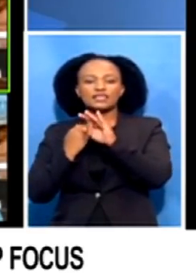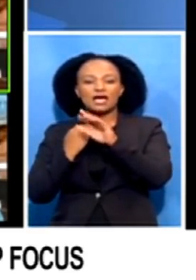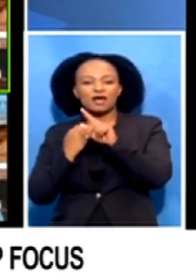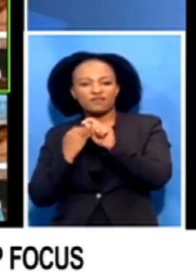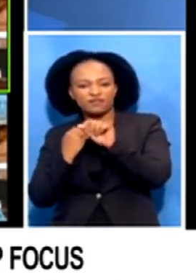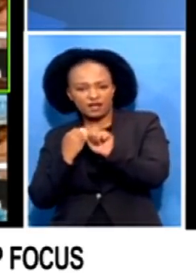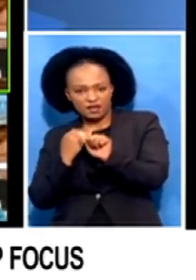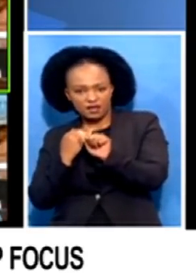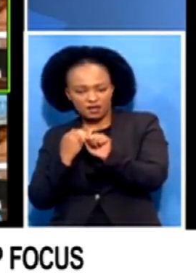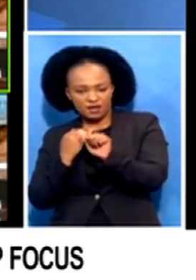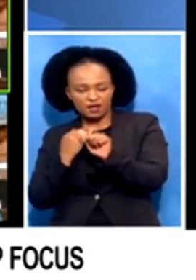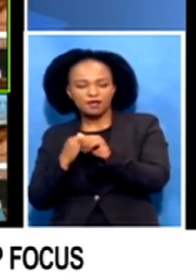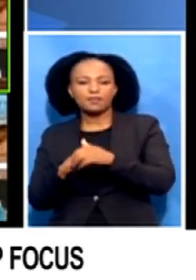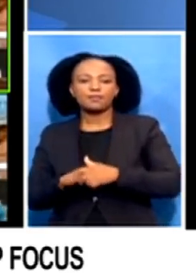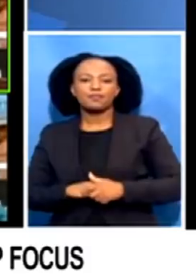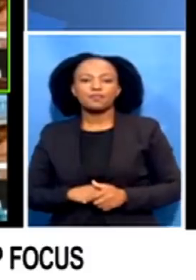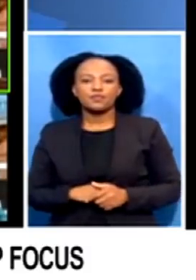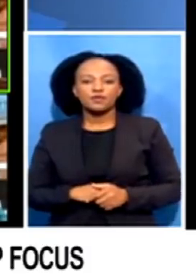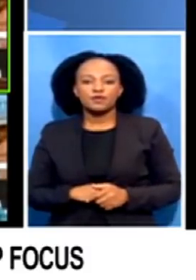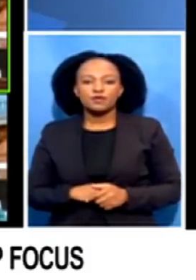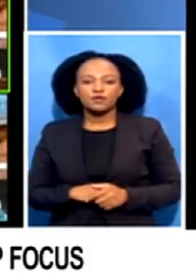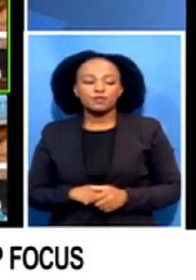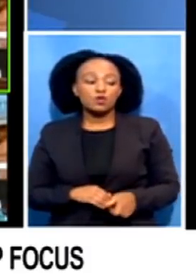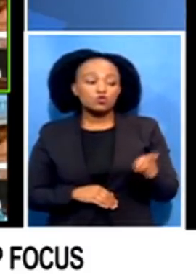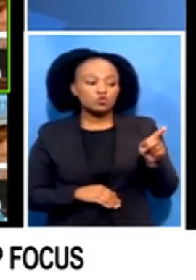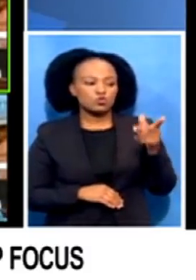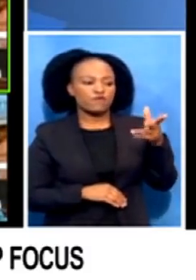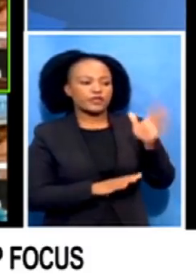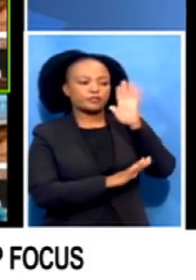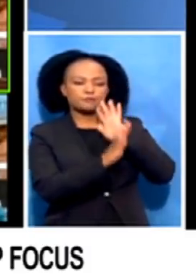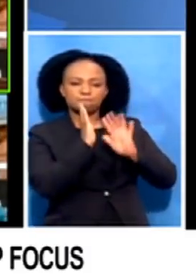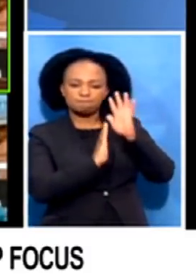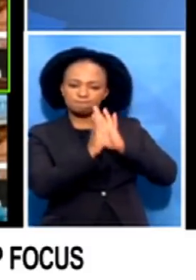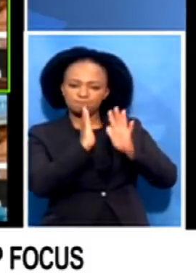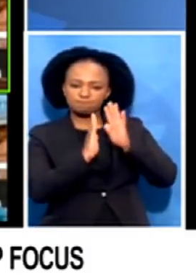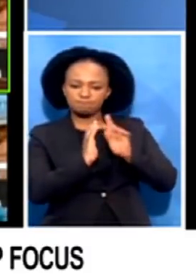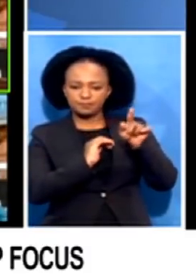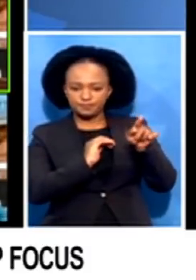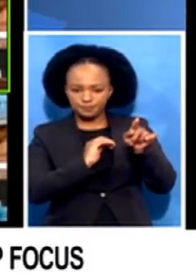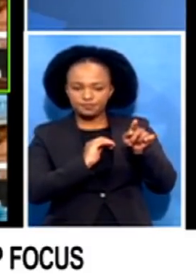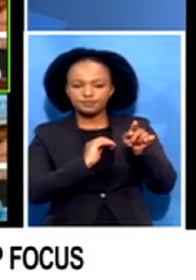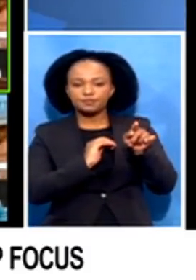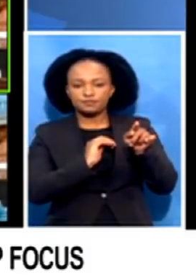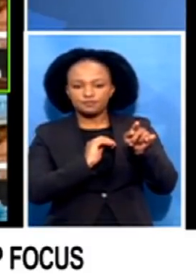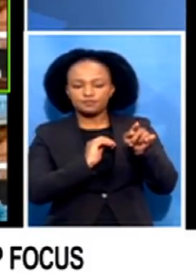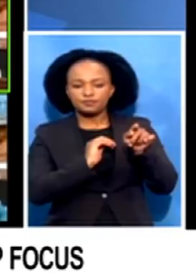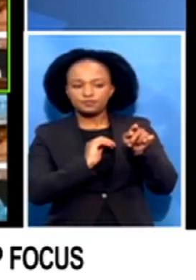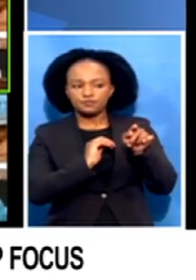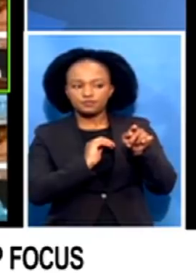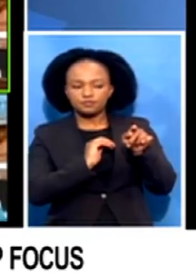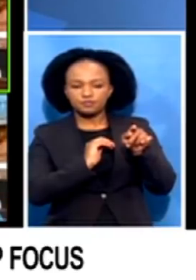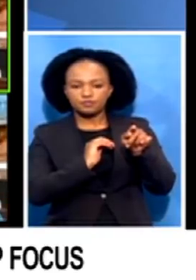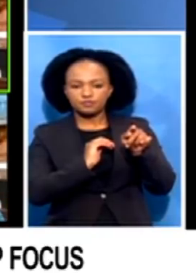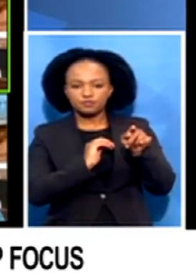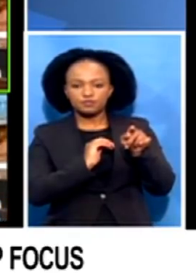You mentioned the only factor being that it is an important matter relating to